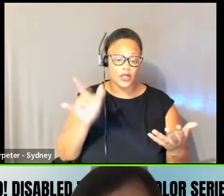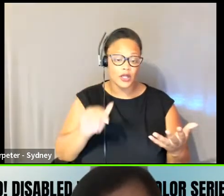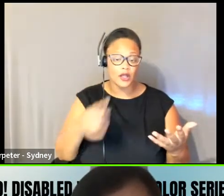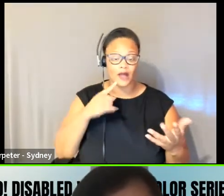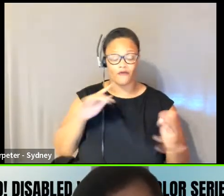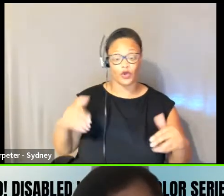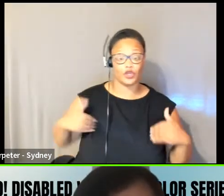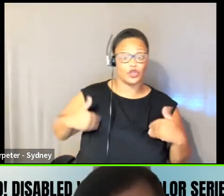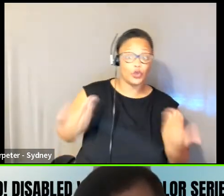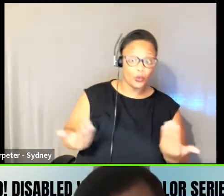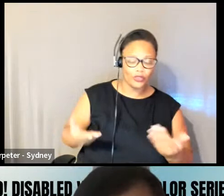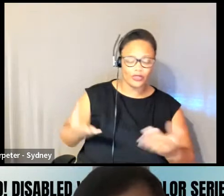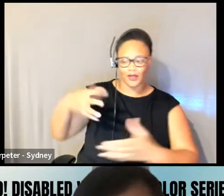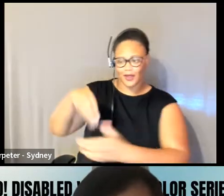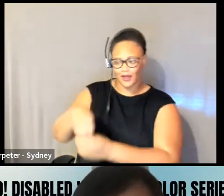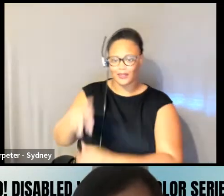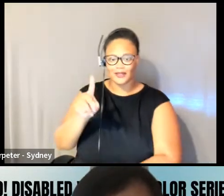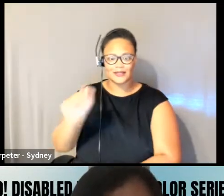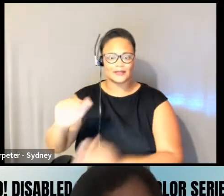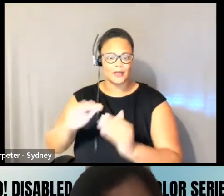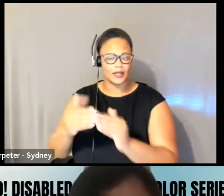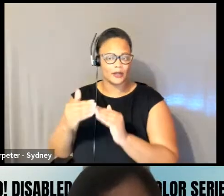community? Sure.